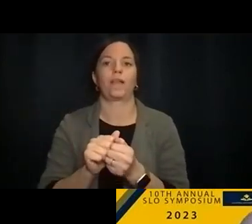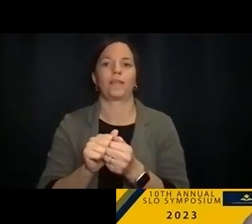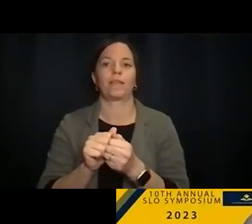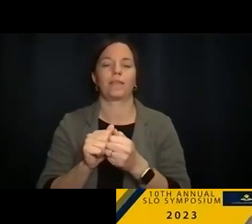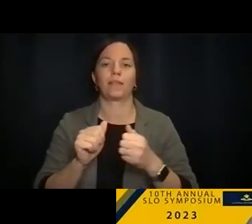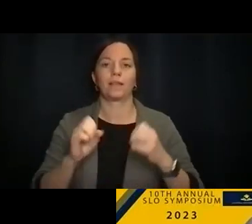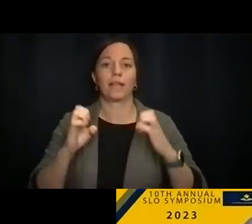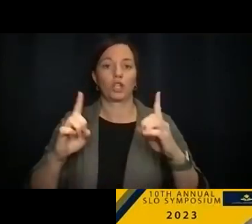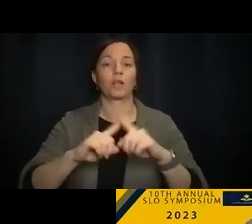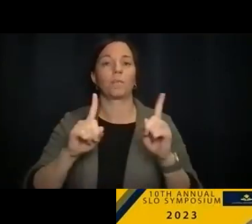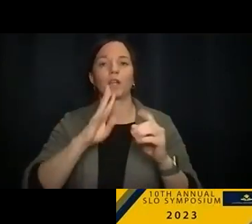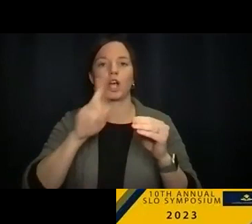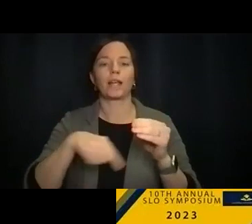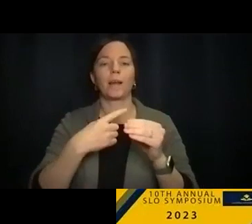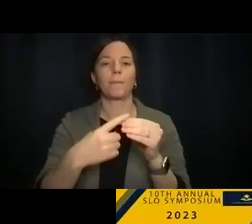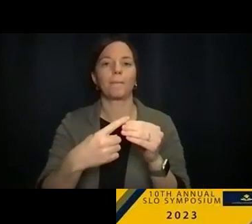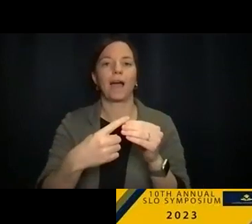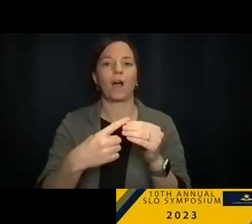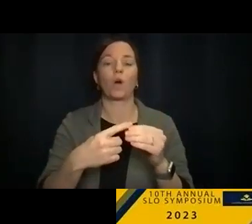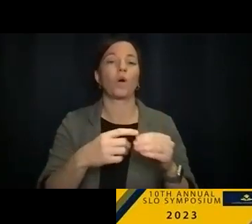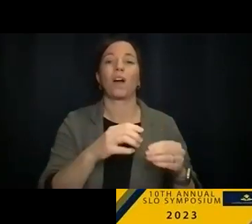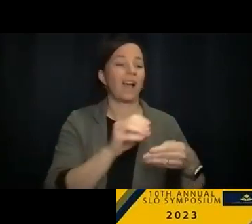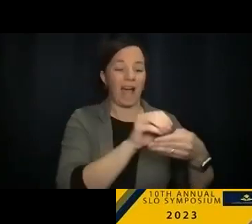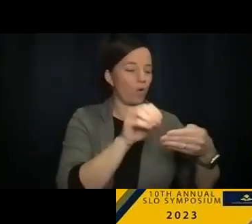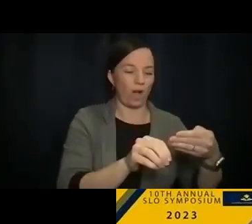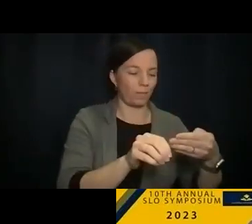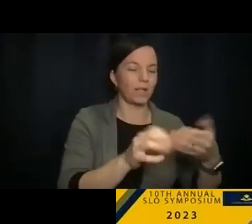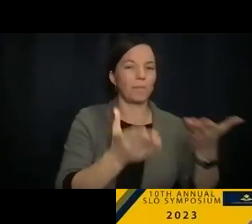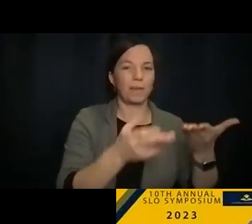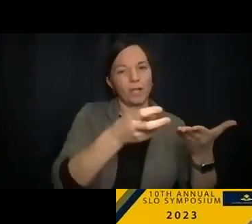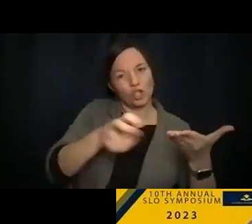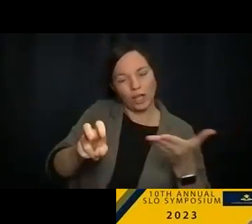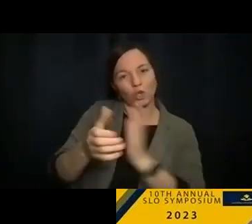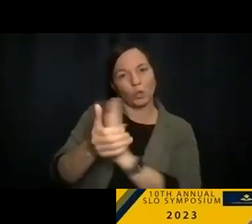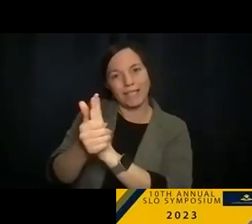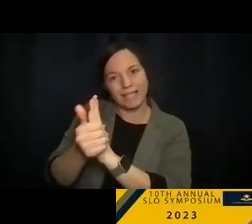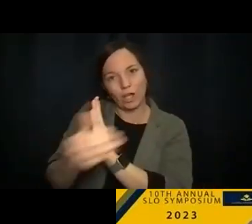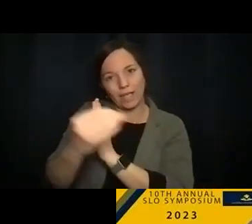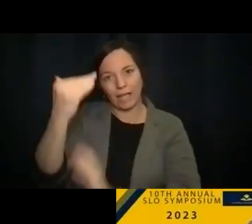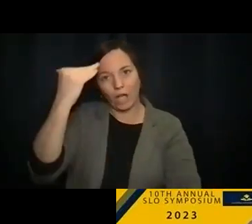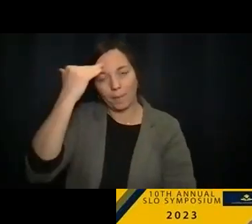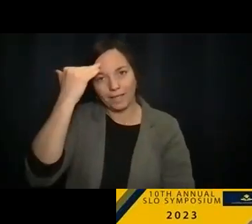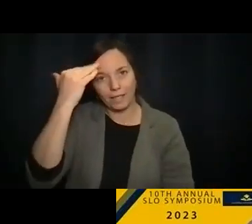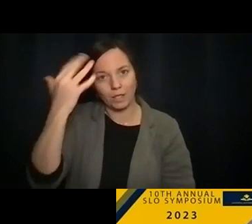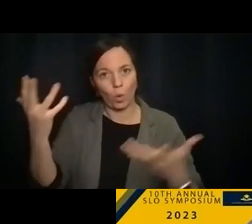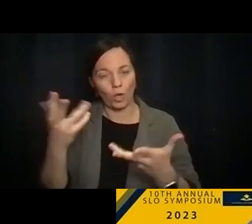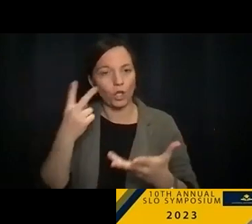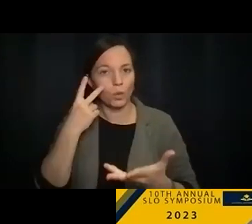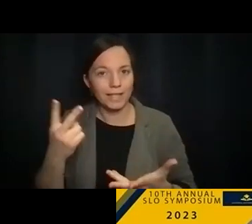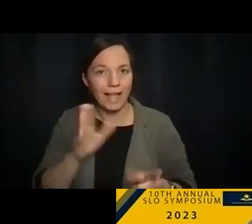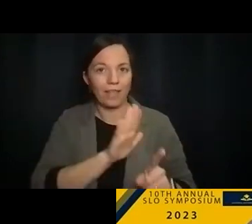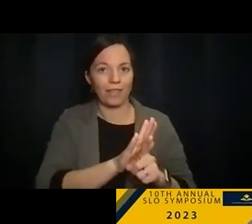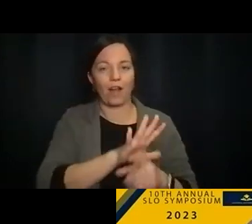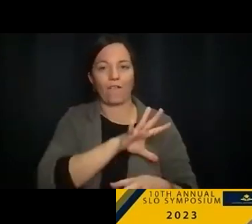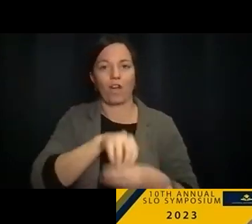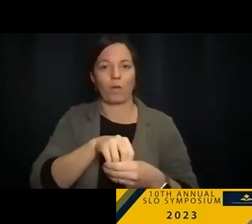about shifting the terminology from outcomes to maybe skills and competencies. And what do you see as ASCCC's involvement in